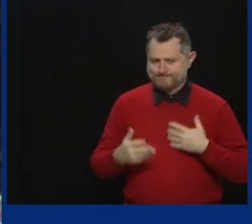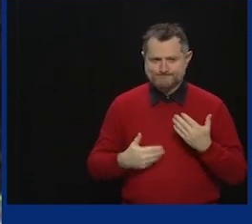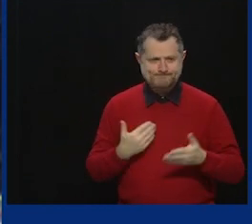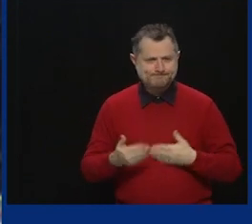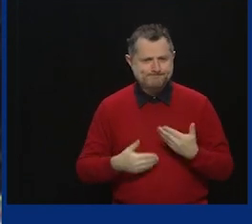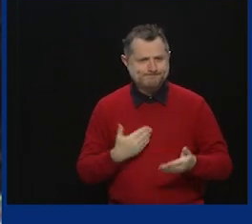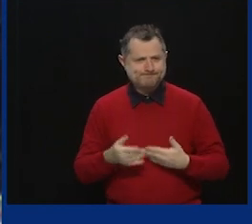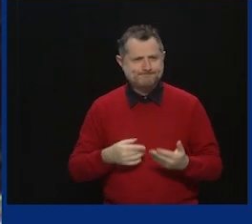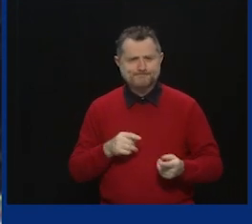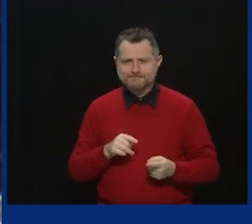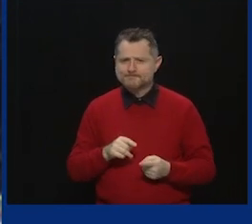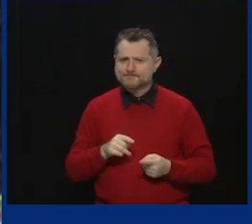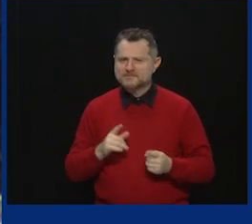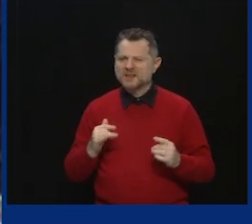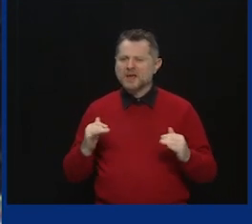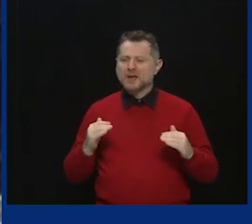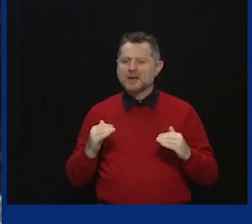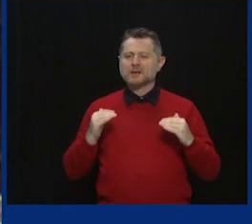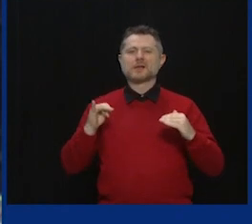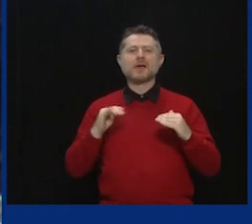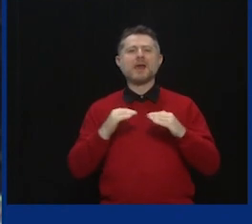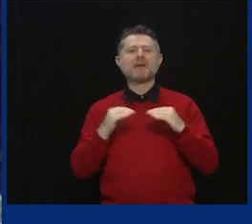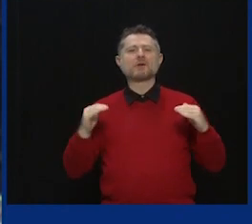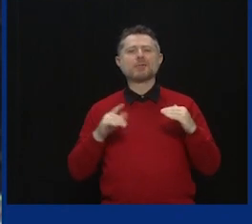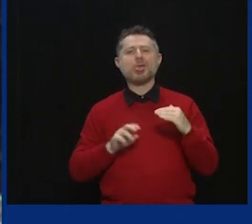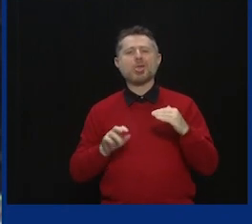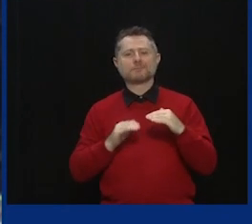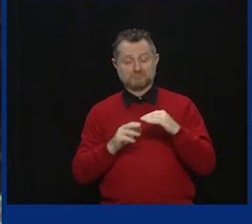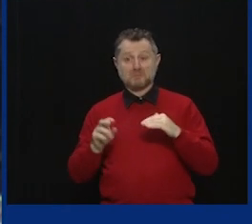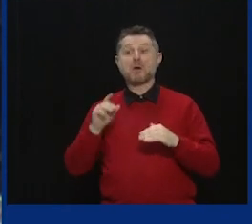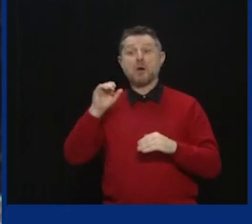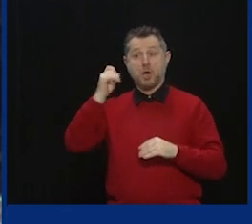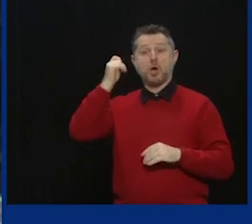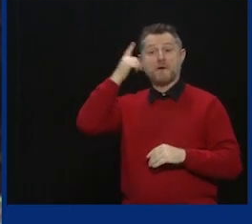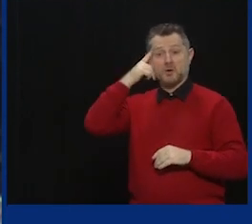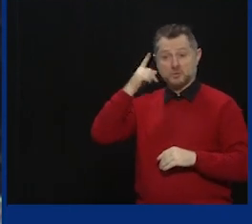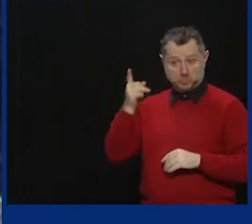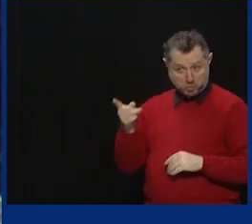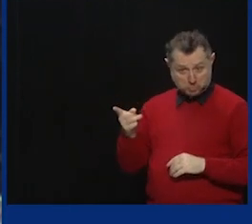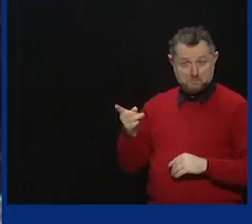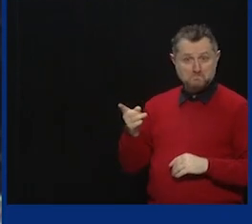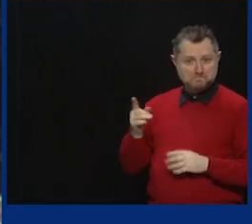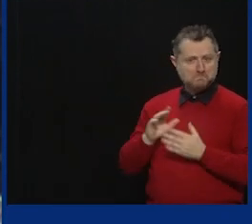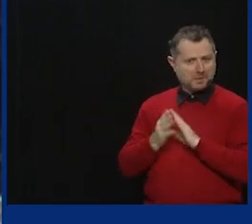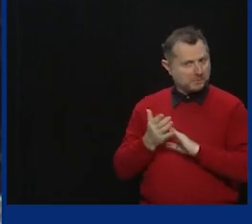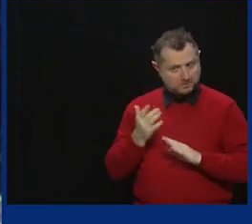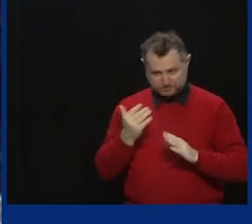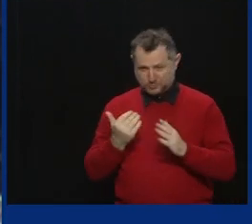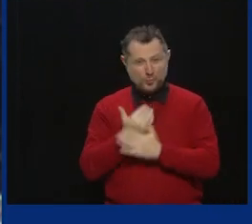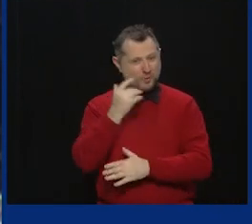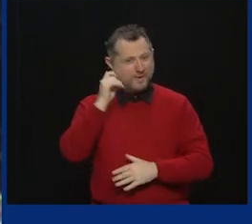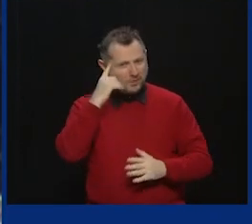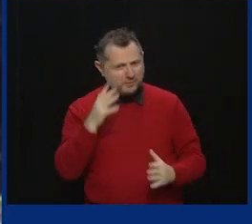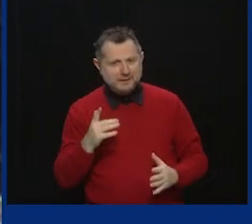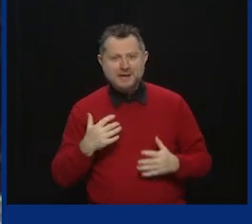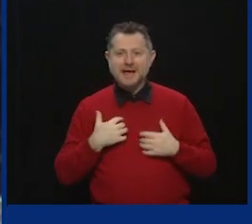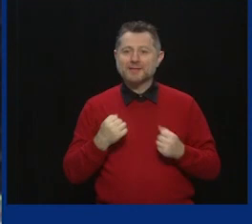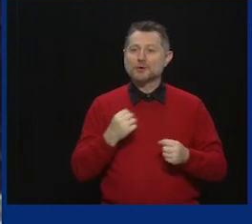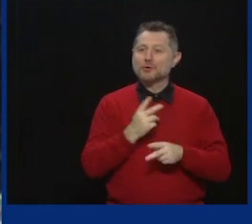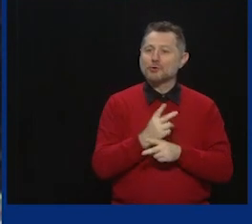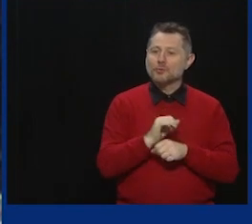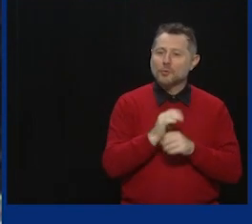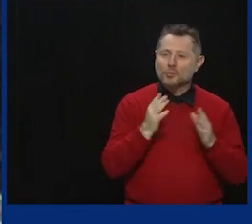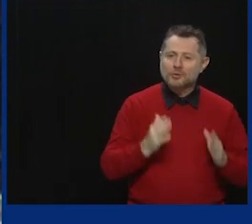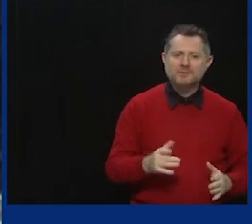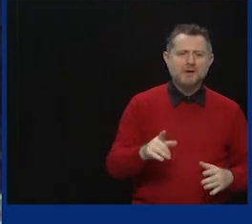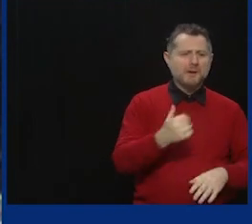take it to the next level. You know, Governor Hochul came in to office and was focusing on making sure that our healthcare workers were